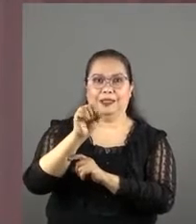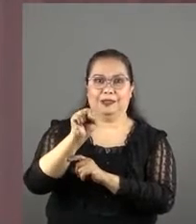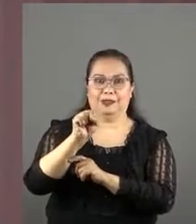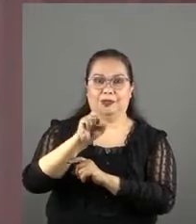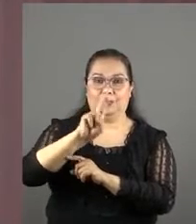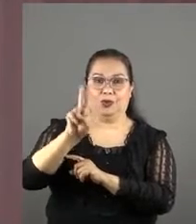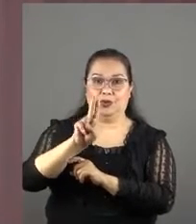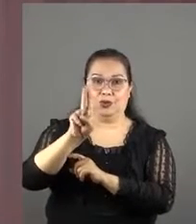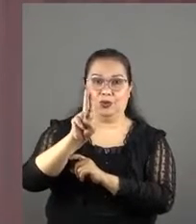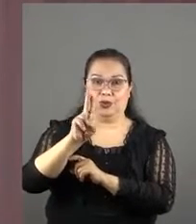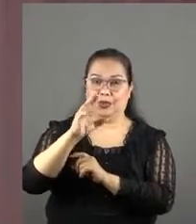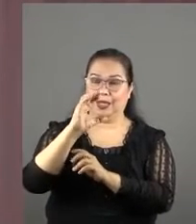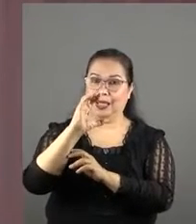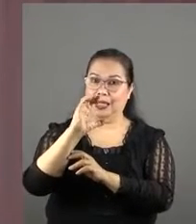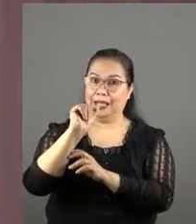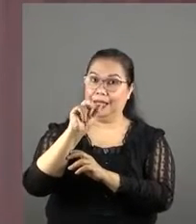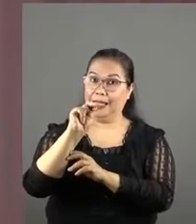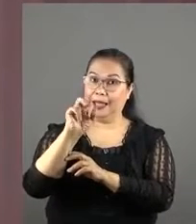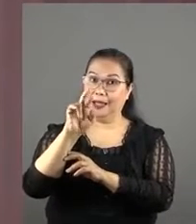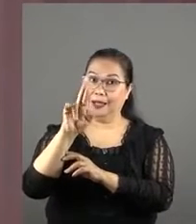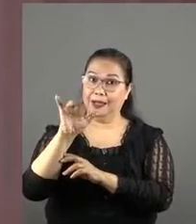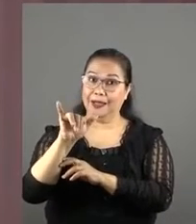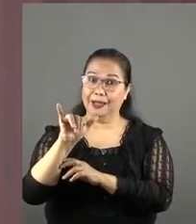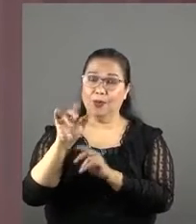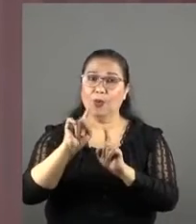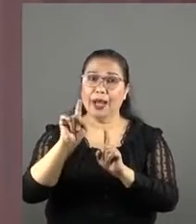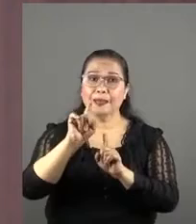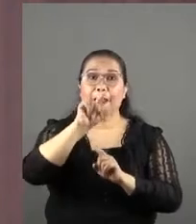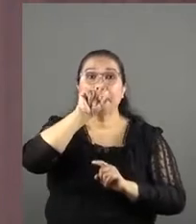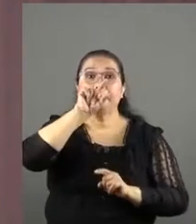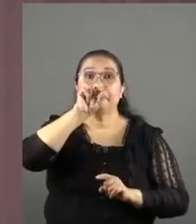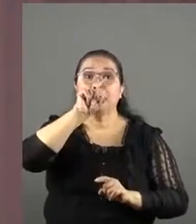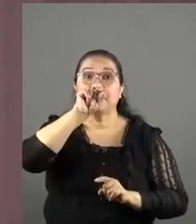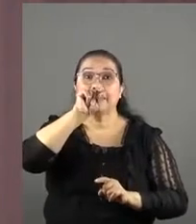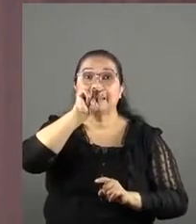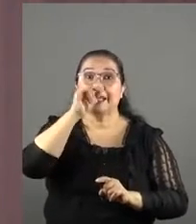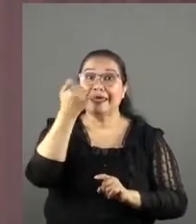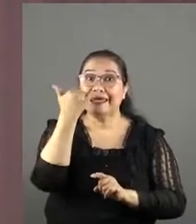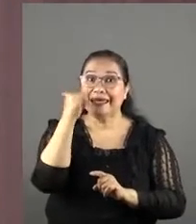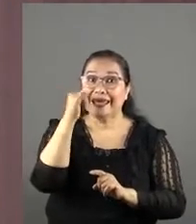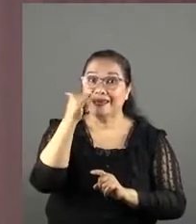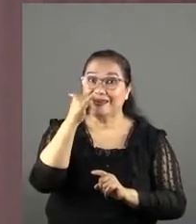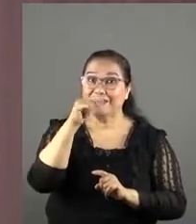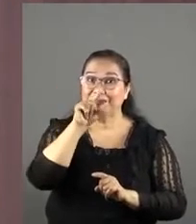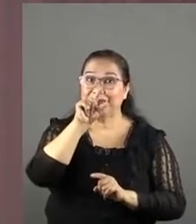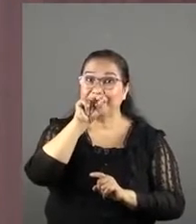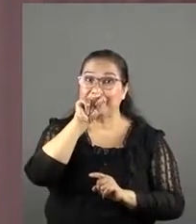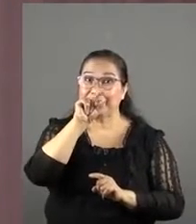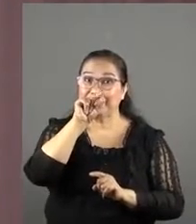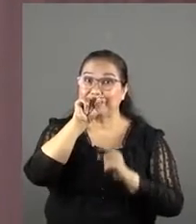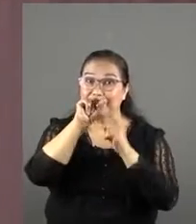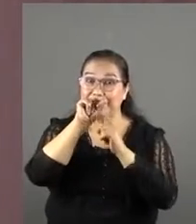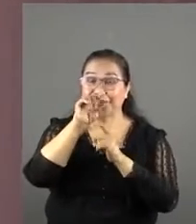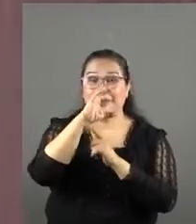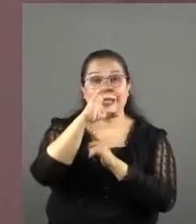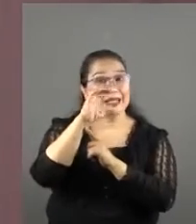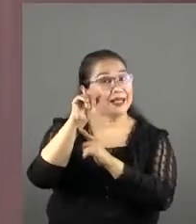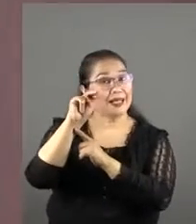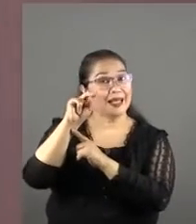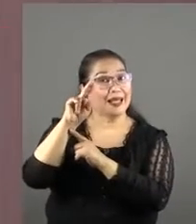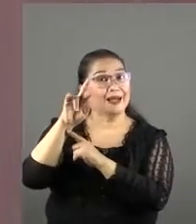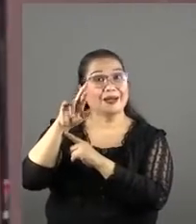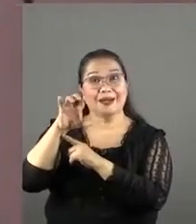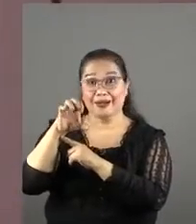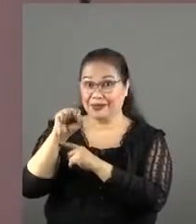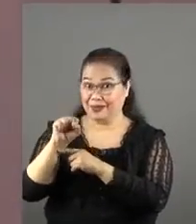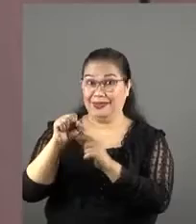of canaries. You know what canaries are? Birds. Bright yellow birds that love to sing. Because canaries,